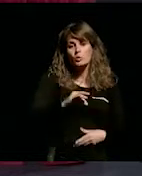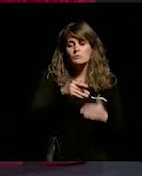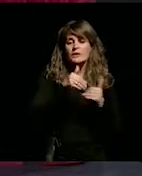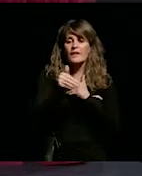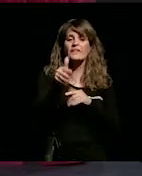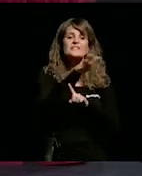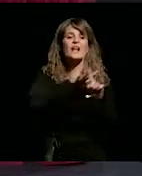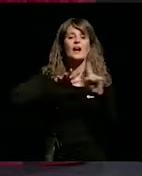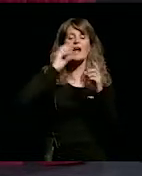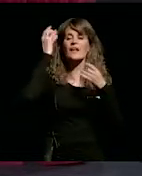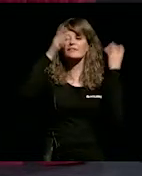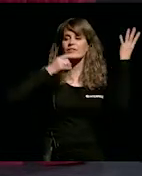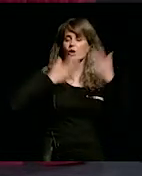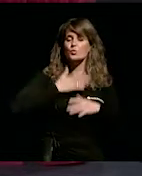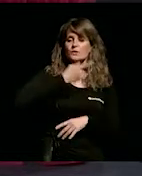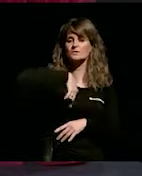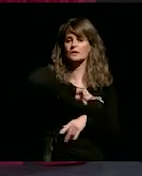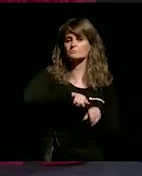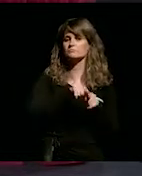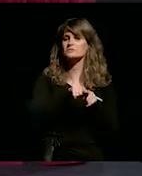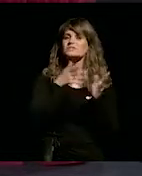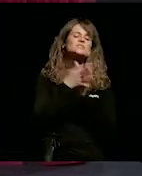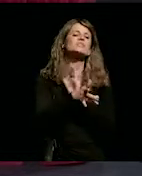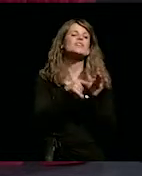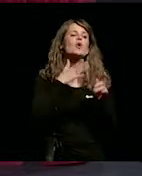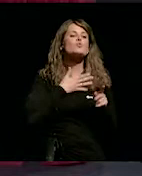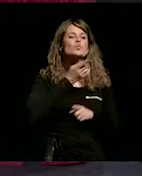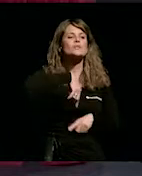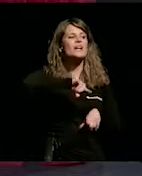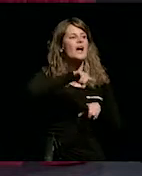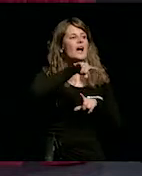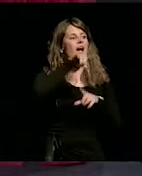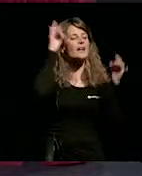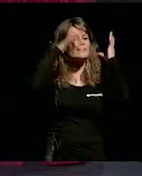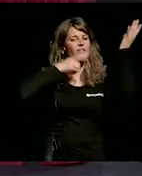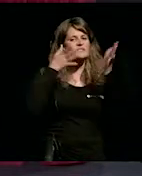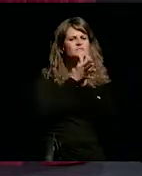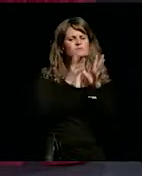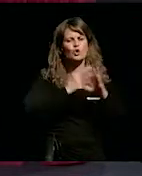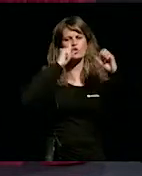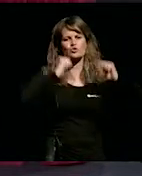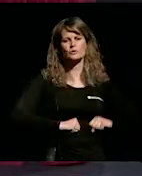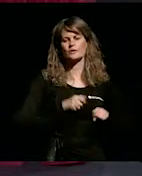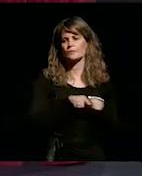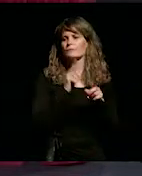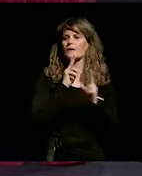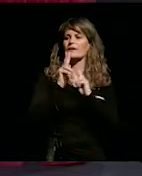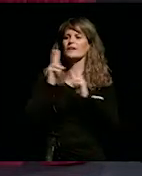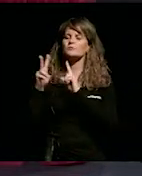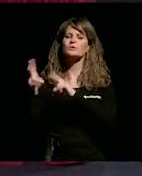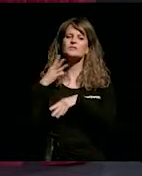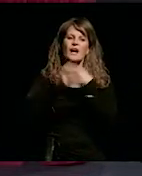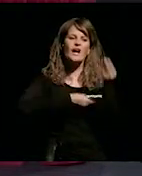stronger and more interesting as a result. He's asked questions about how this work can be supported, how accessible circus training is to